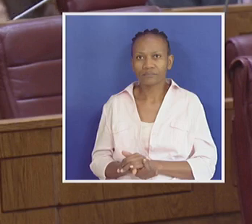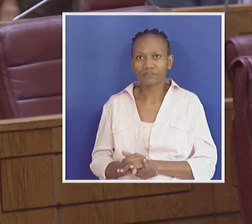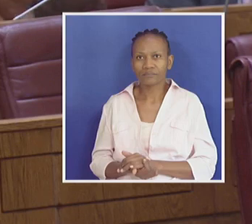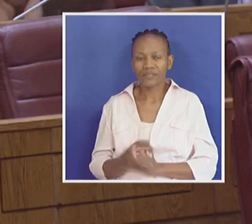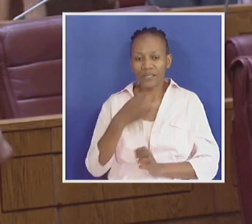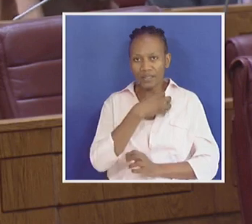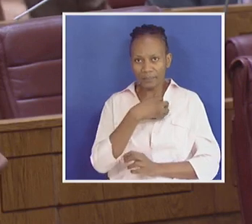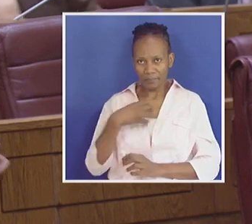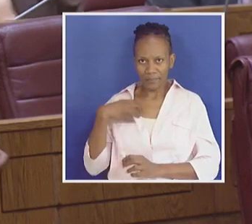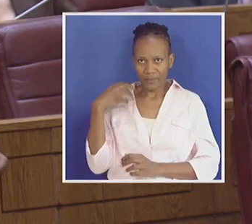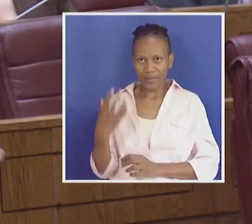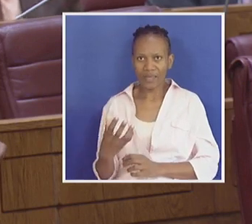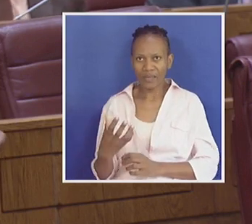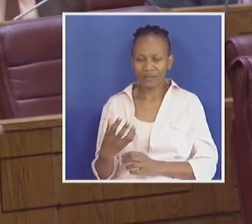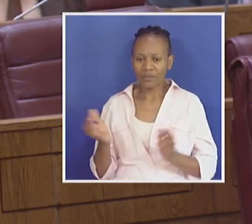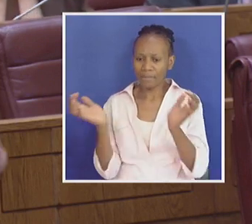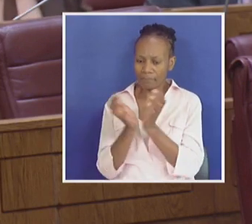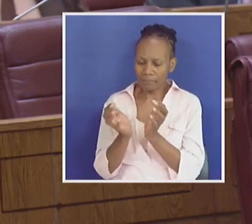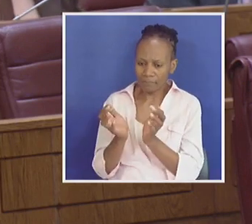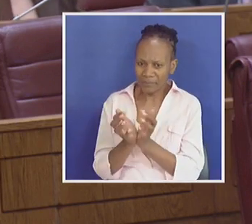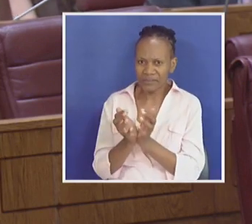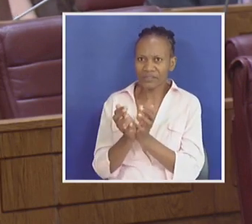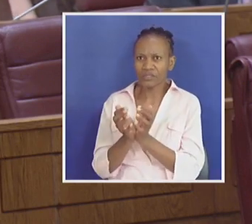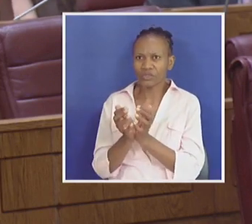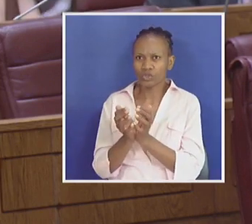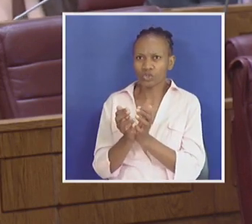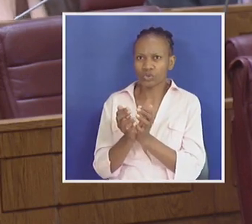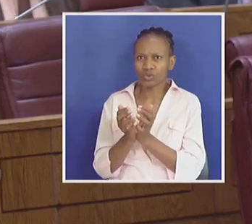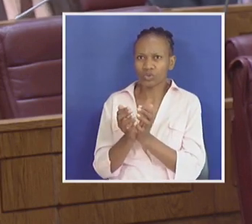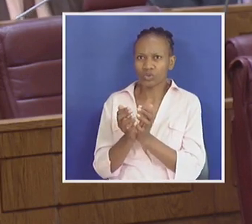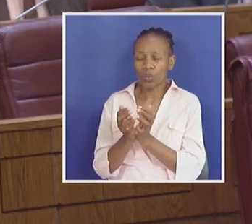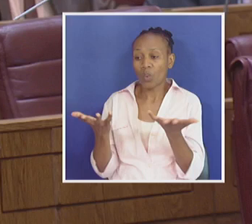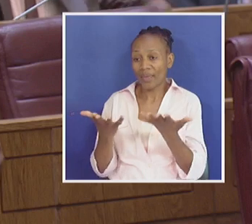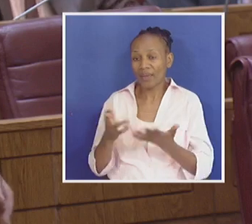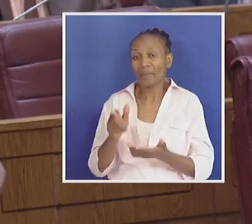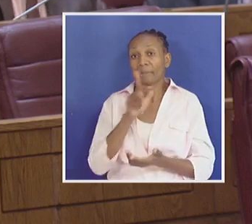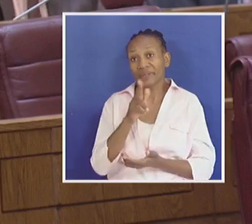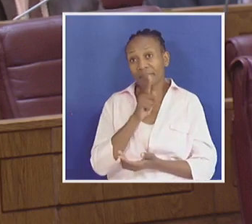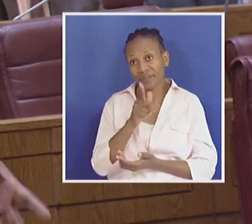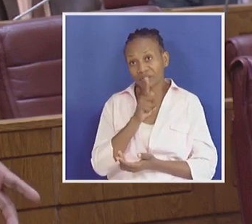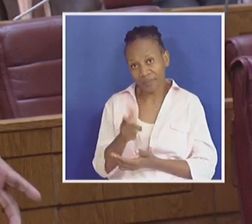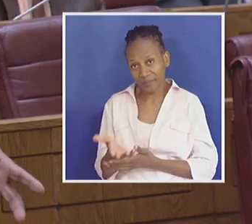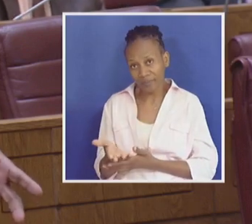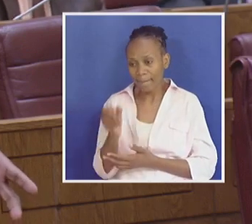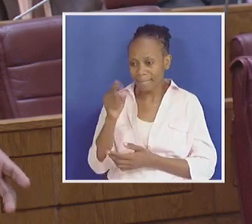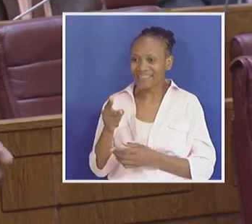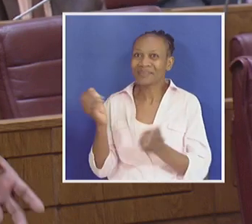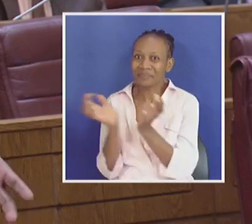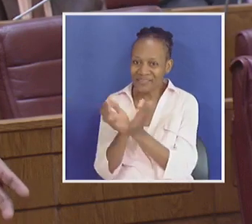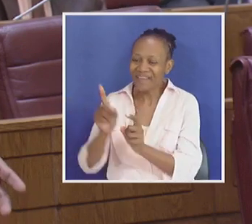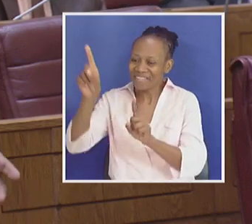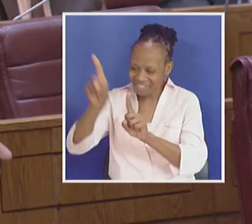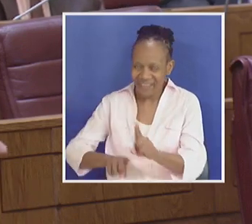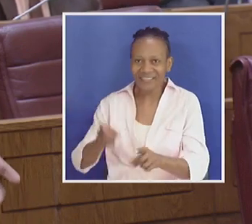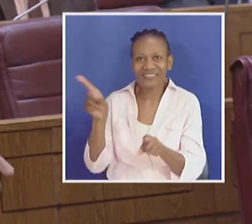to be able to elect their office bearers in Pietermaritzburg, but they also failed there. Those